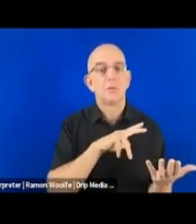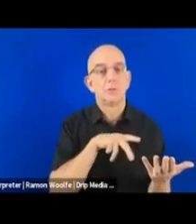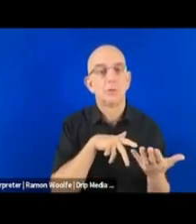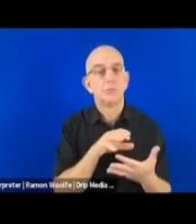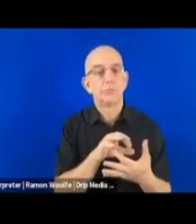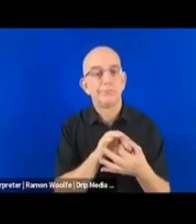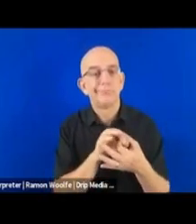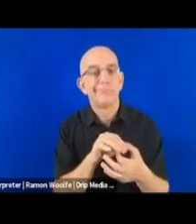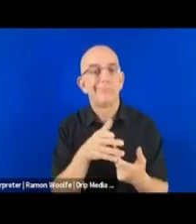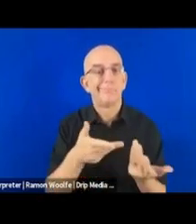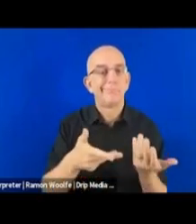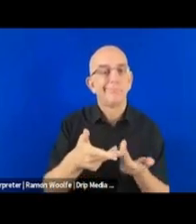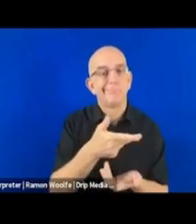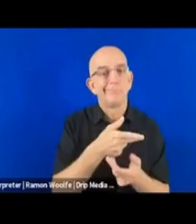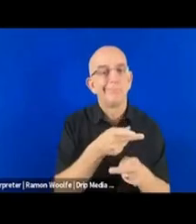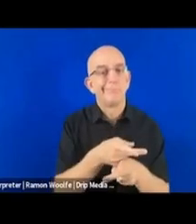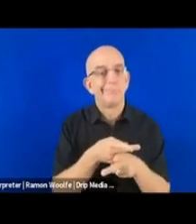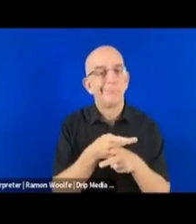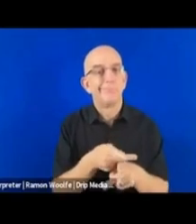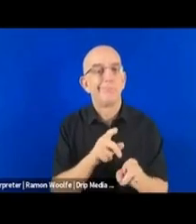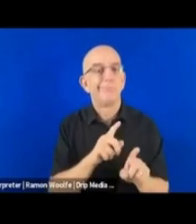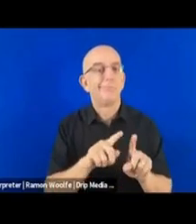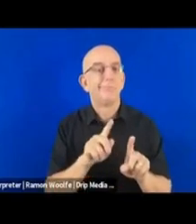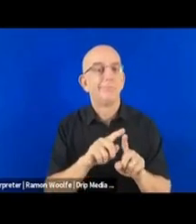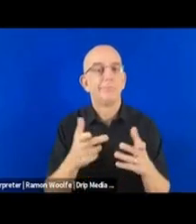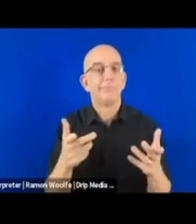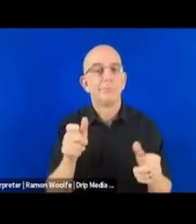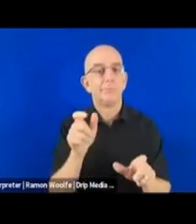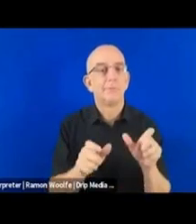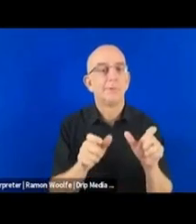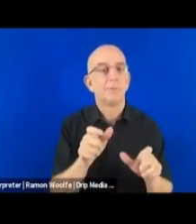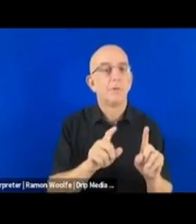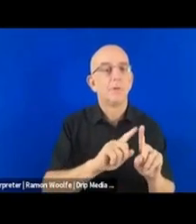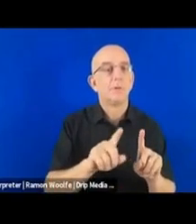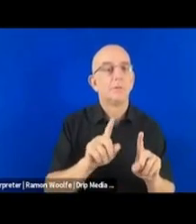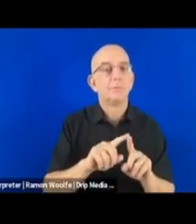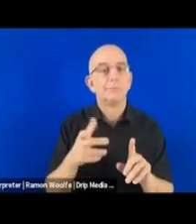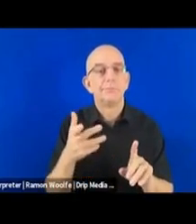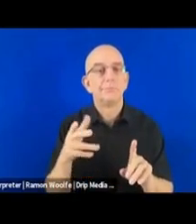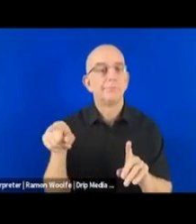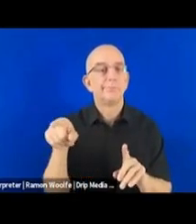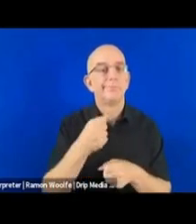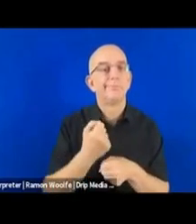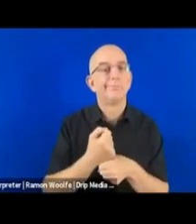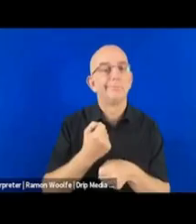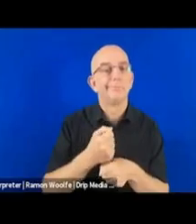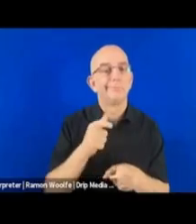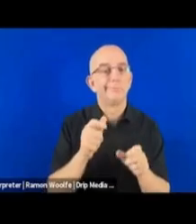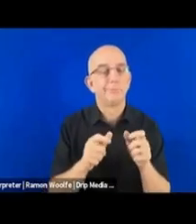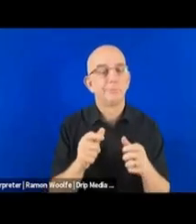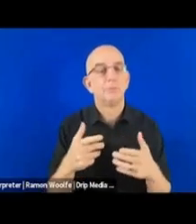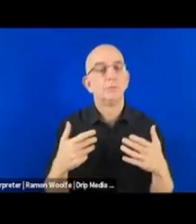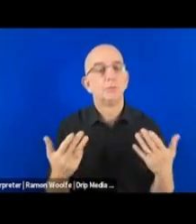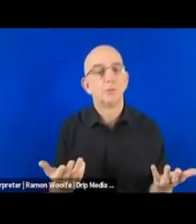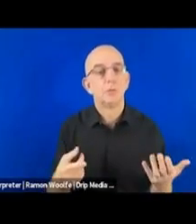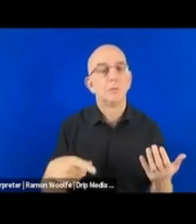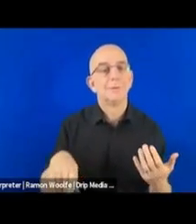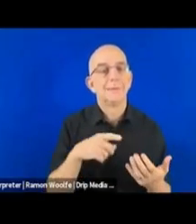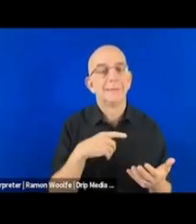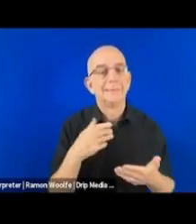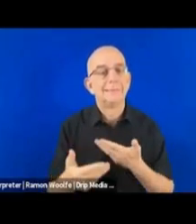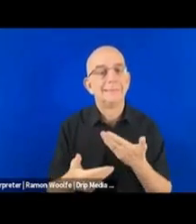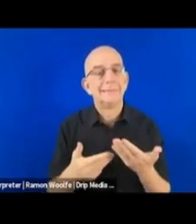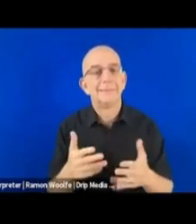program. But this particular curriculum was also later revised by the